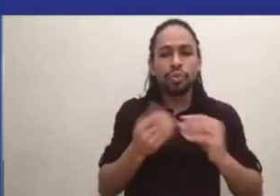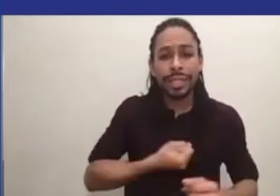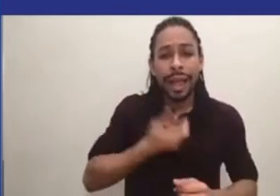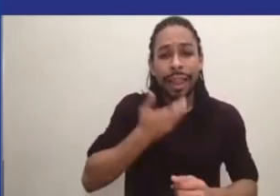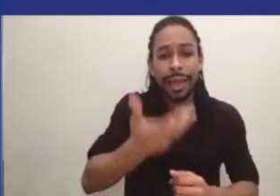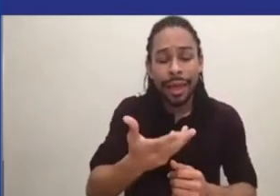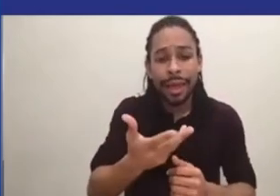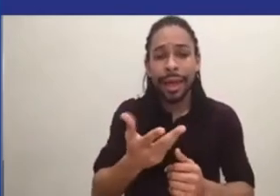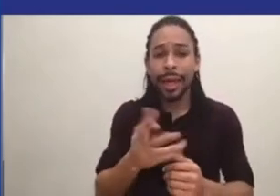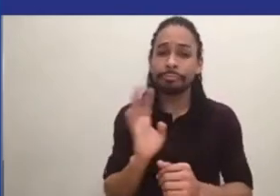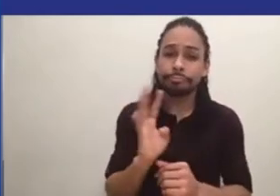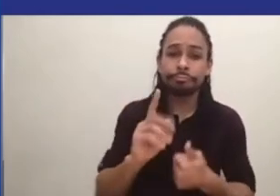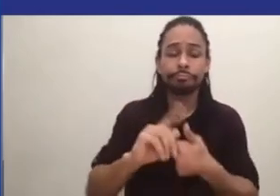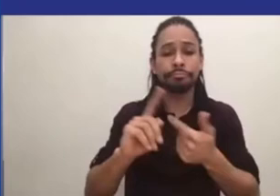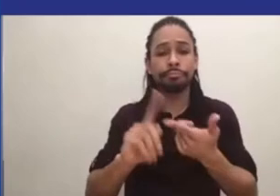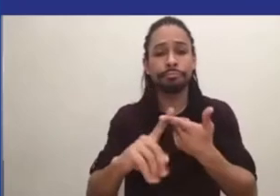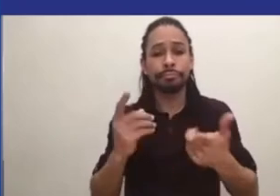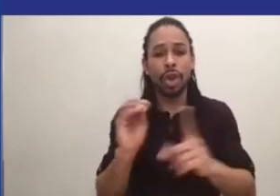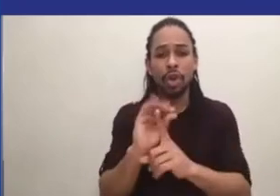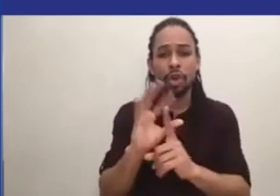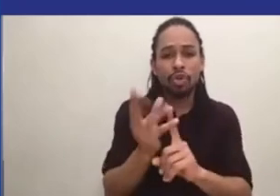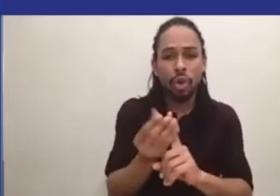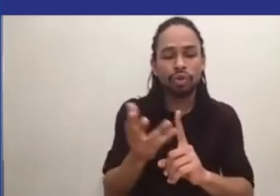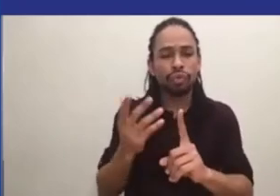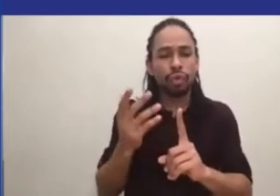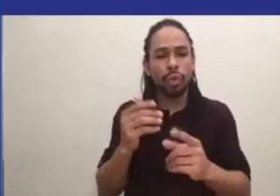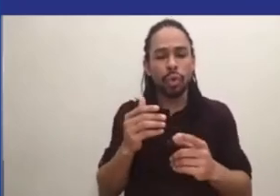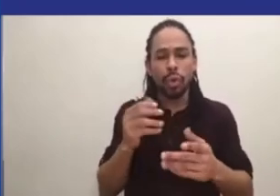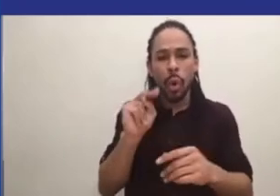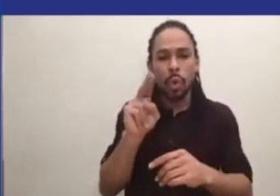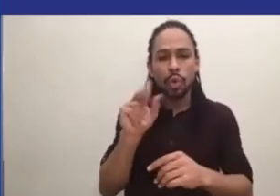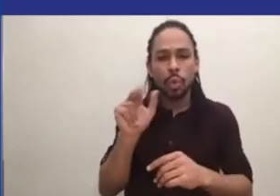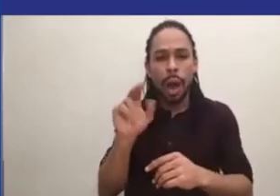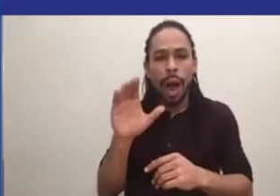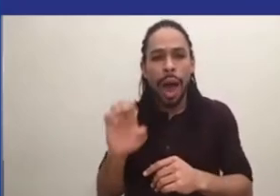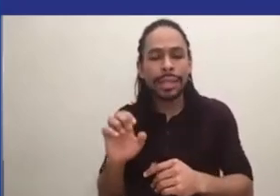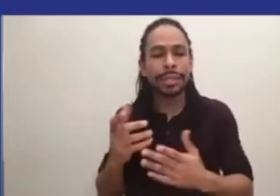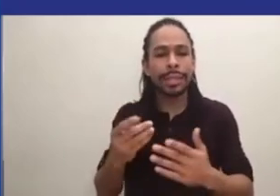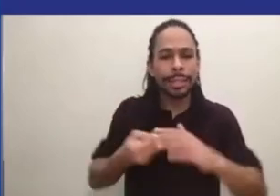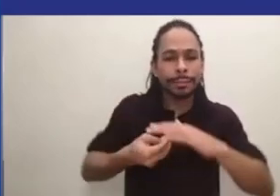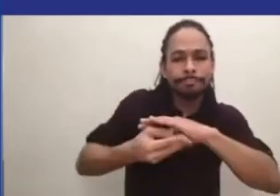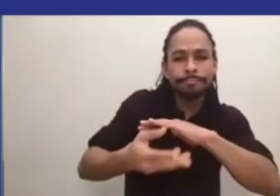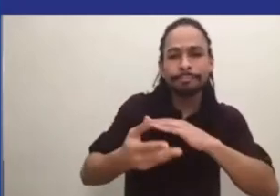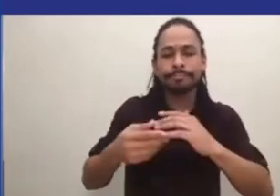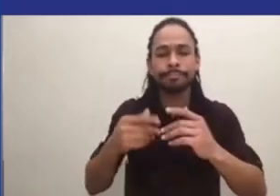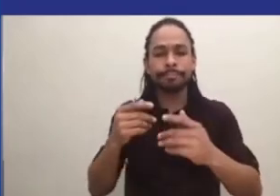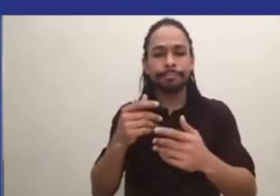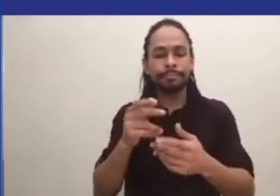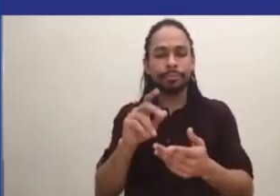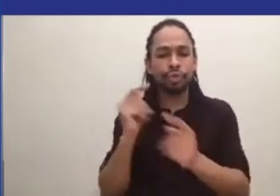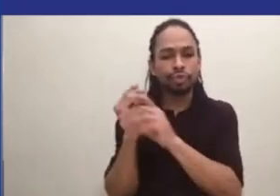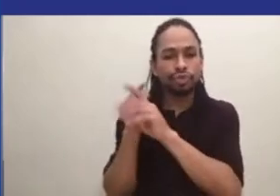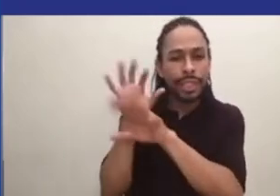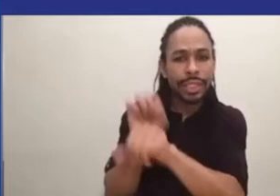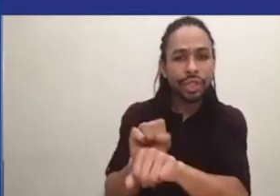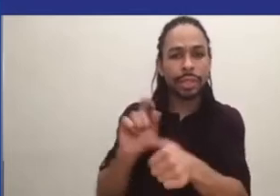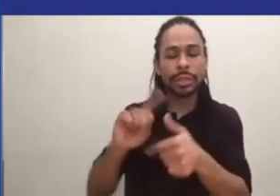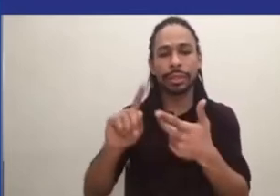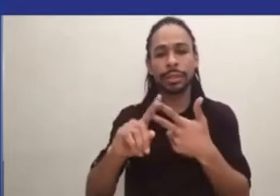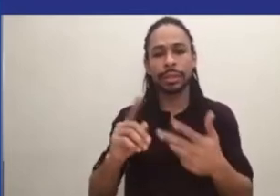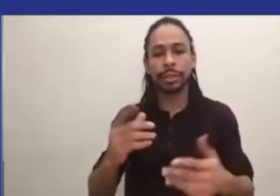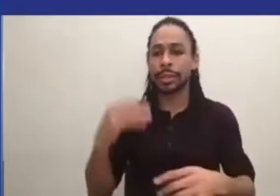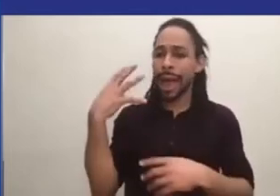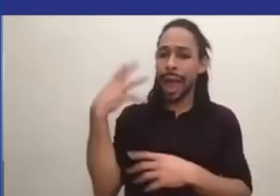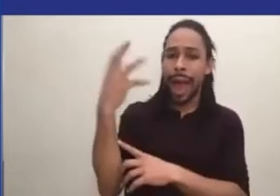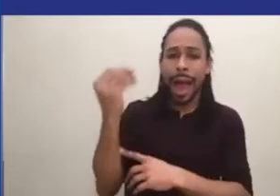nuances and understandings, family gatherings, you know, the picnic, you know, the birthdays, the parties, the